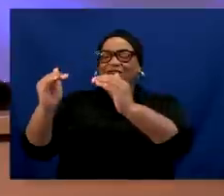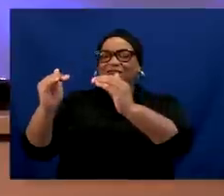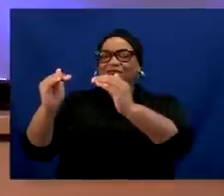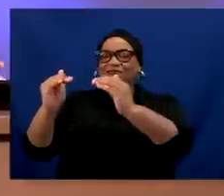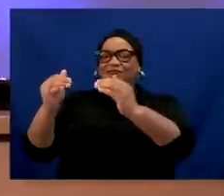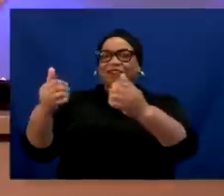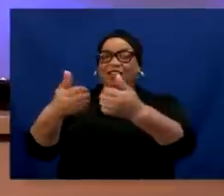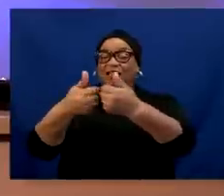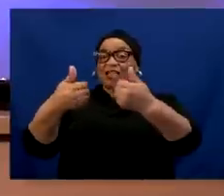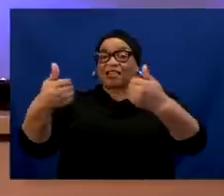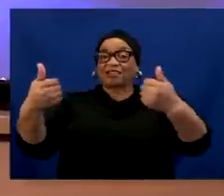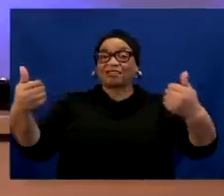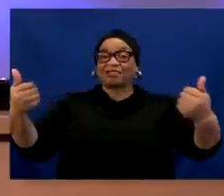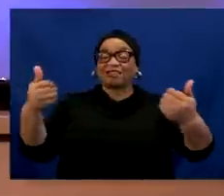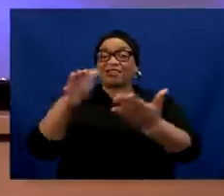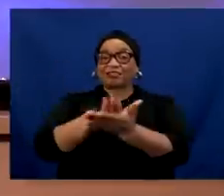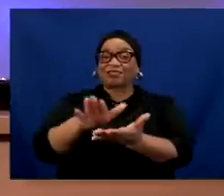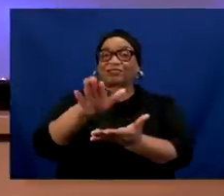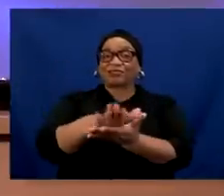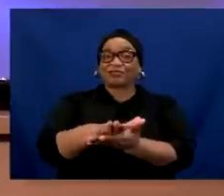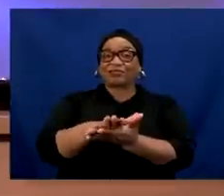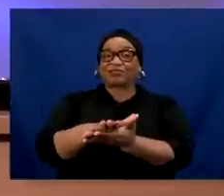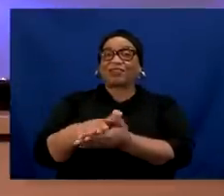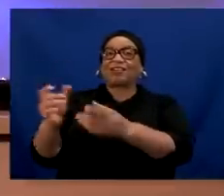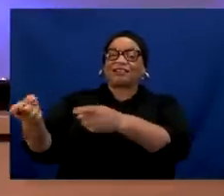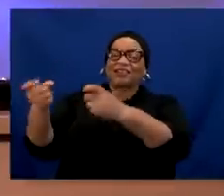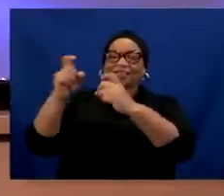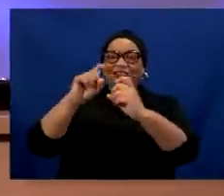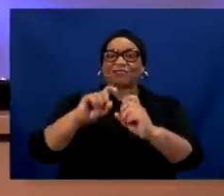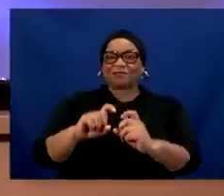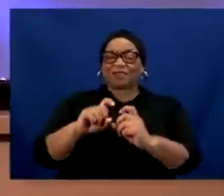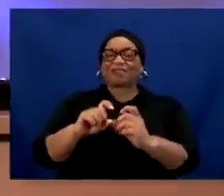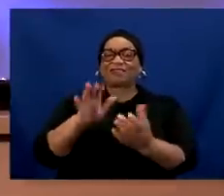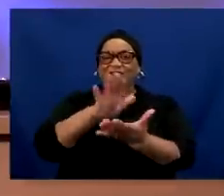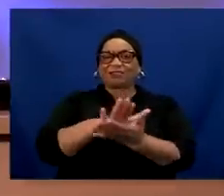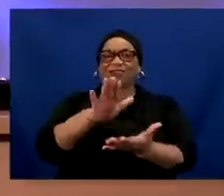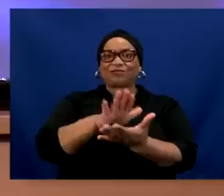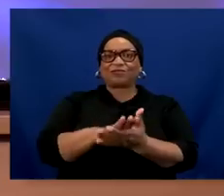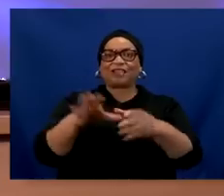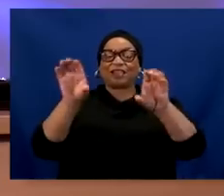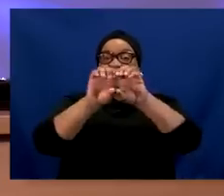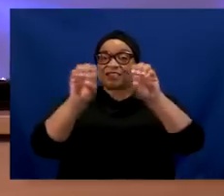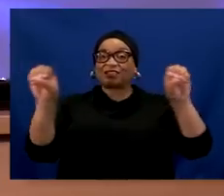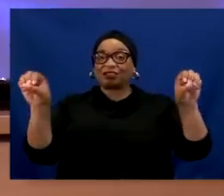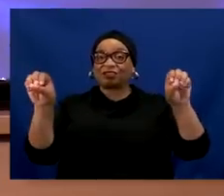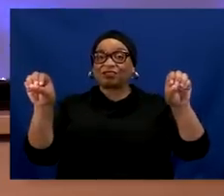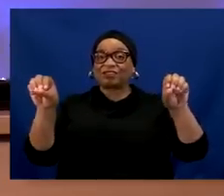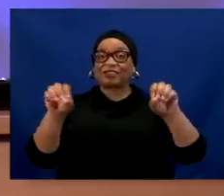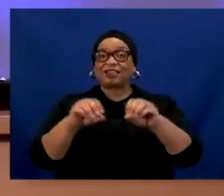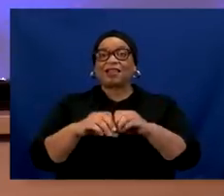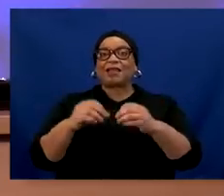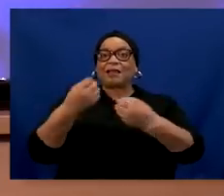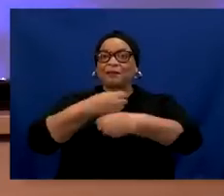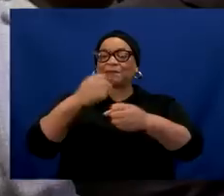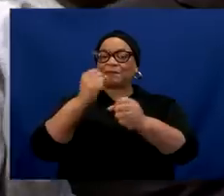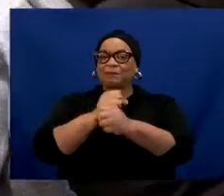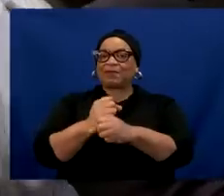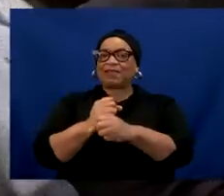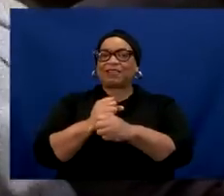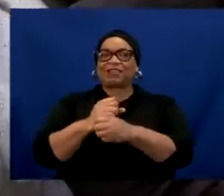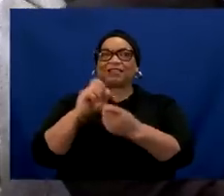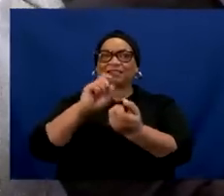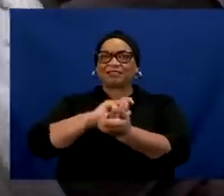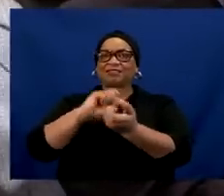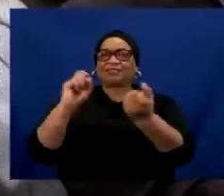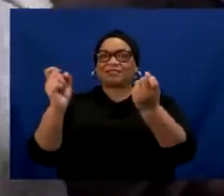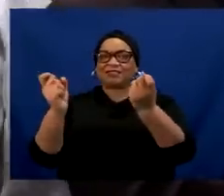period out of school, he can take you back to school, help you to get the degree, and make a difference in the world you're living in.